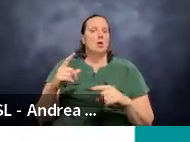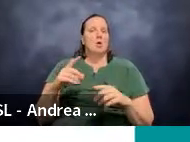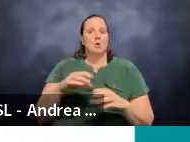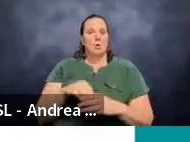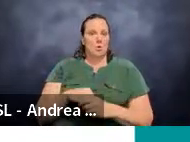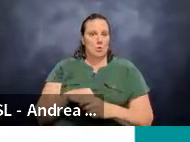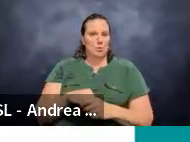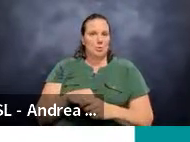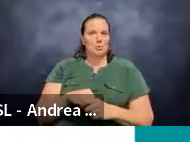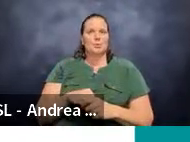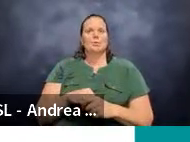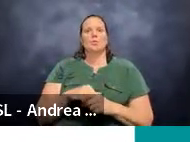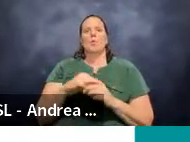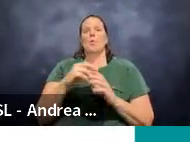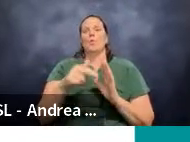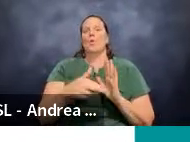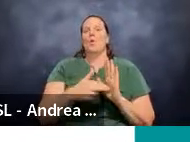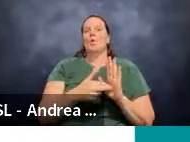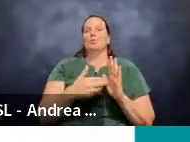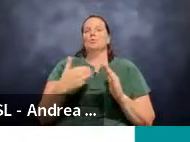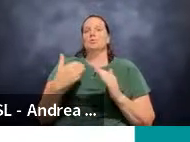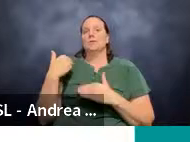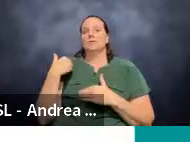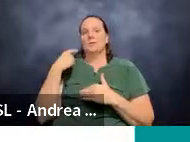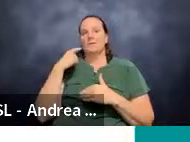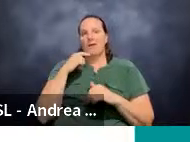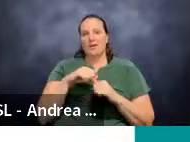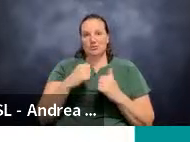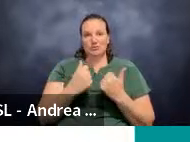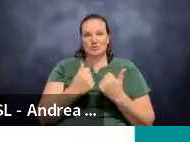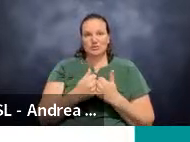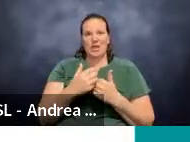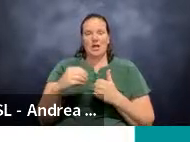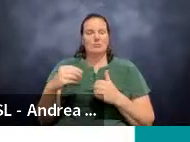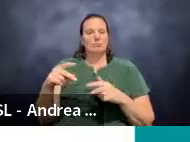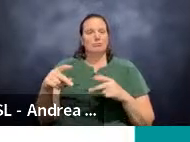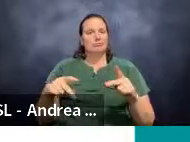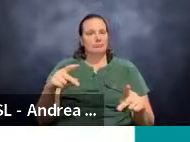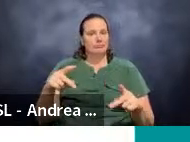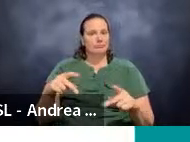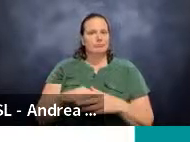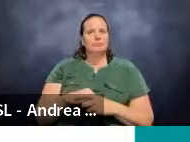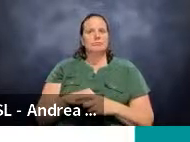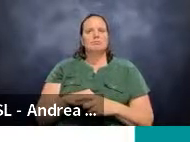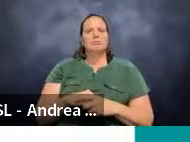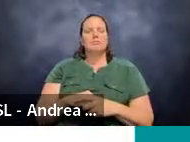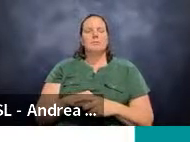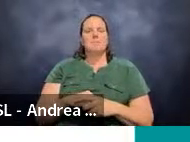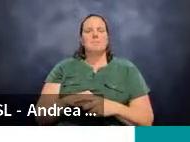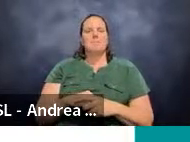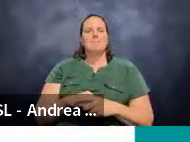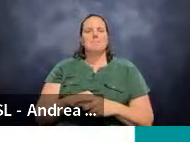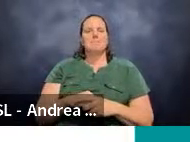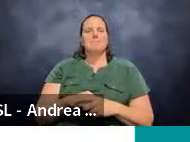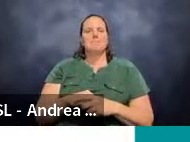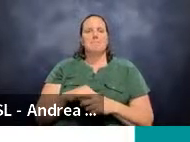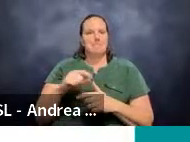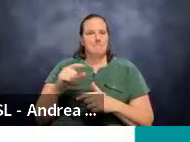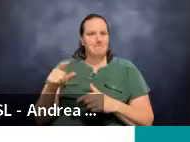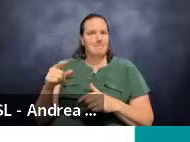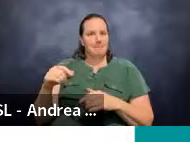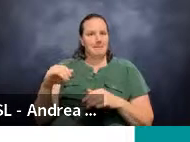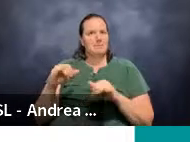include roles and responsibilities of the agency and the consulting parties, agreed upon measures to resolve adverse